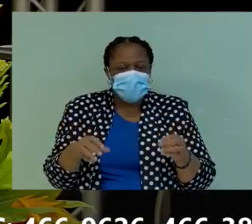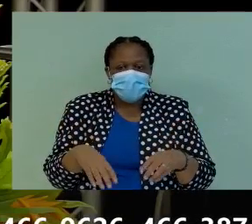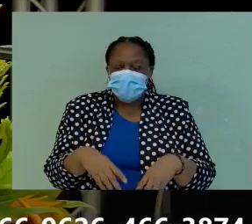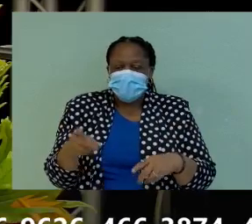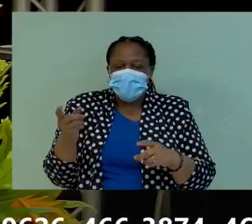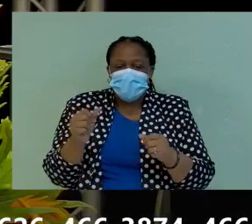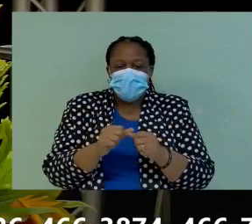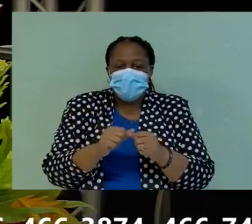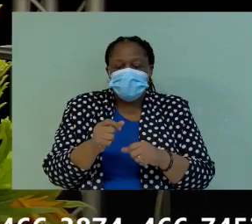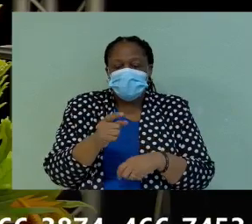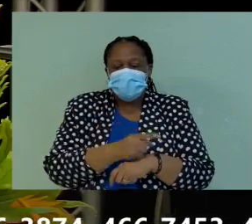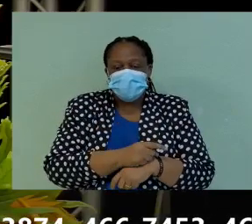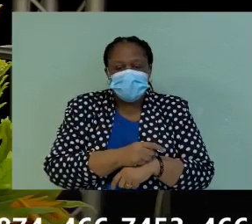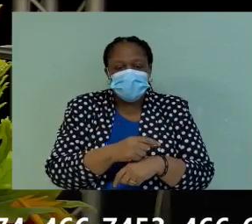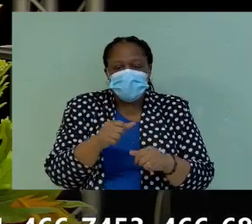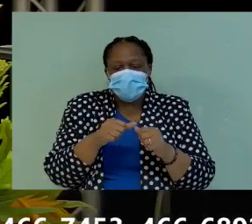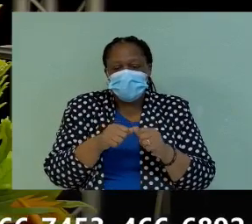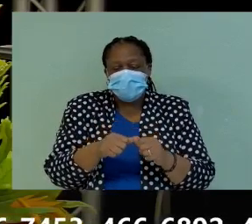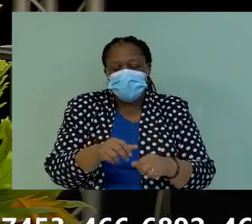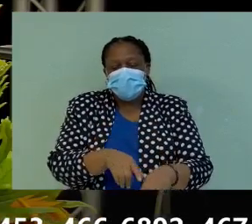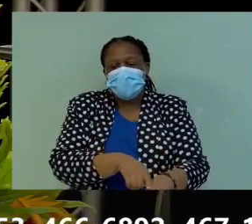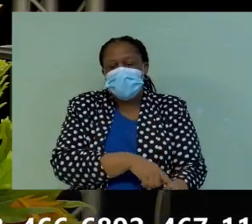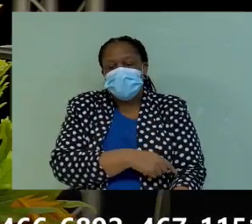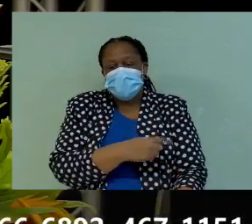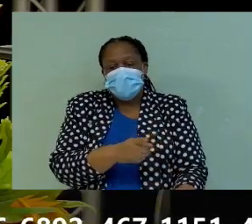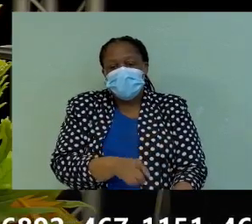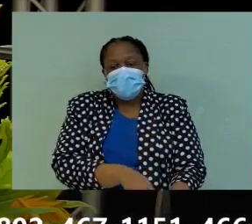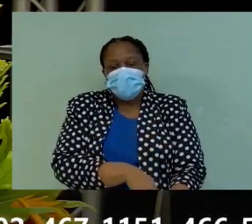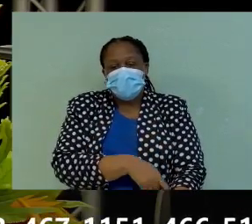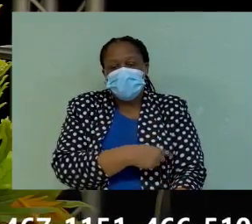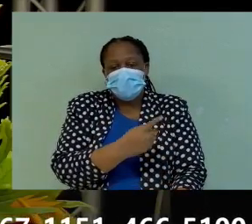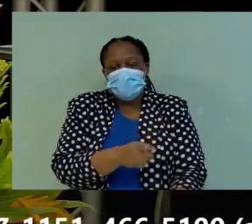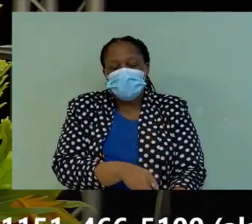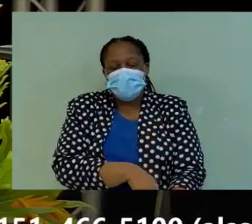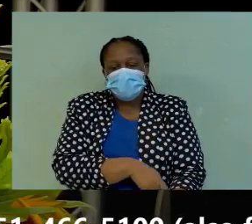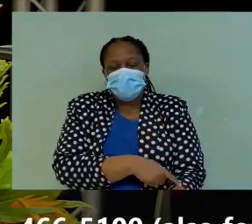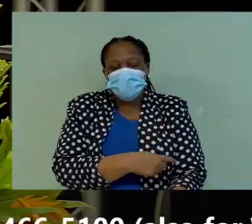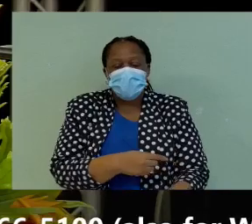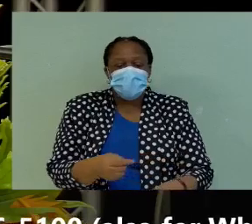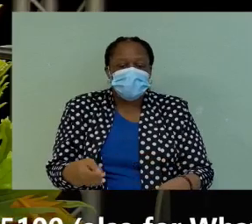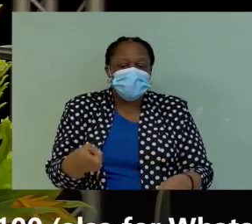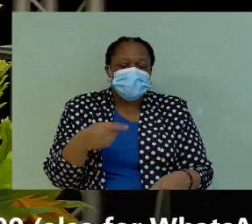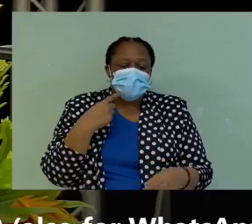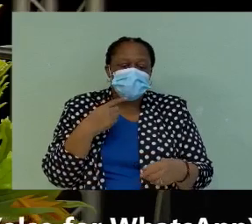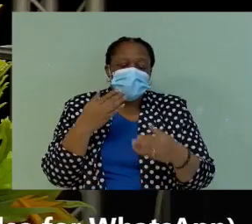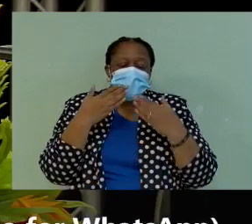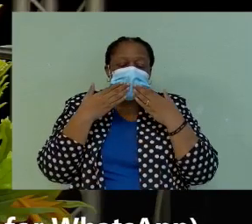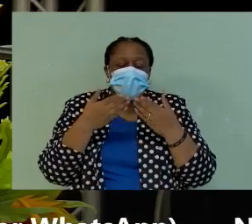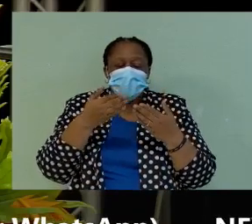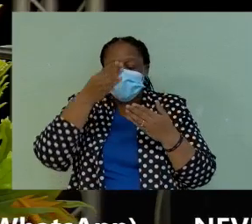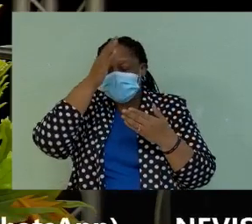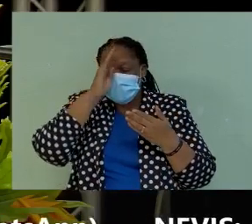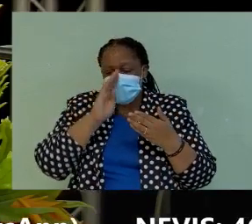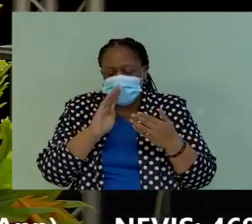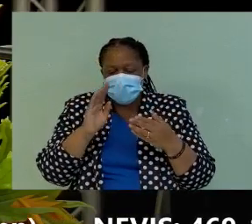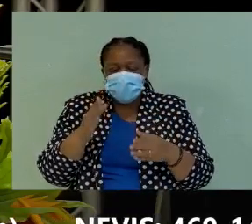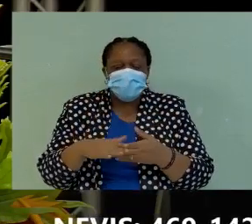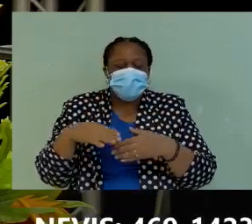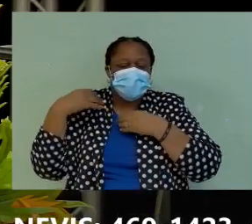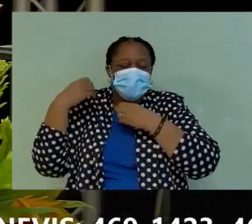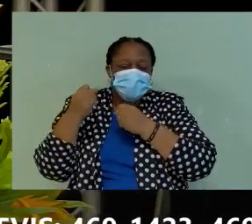long and my nights even longer. I will be forever thankful to Almighty God for giving me the strength to go through this ordeal